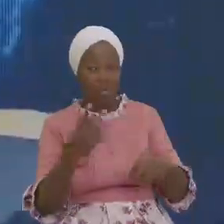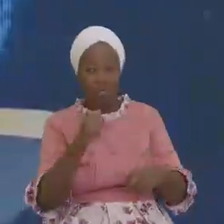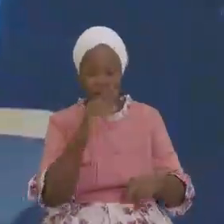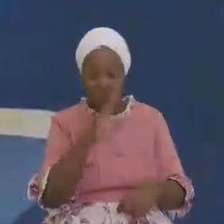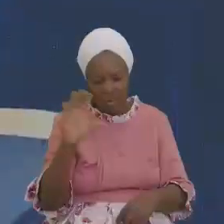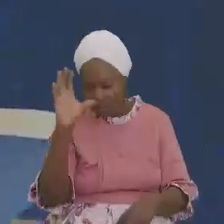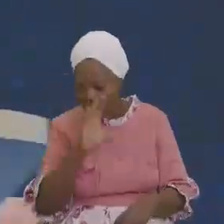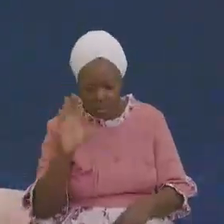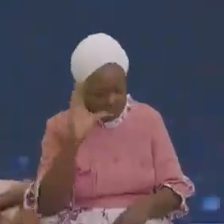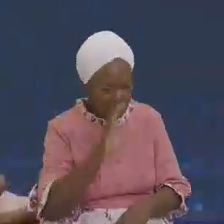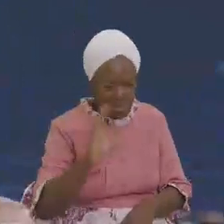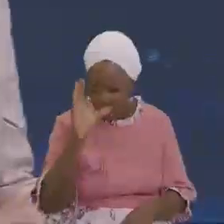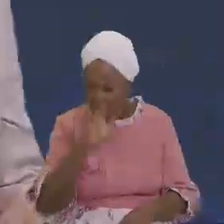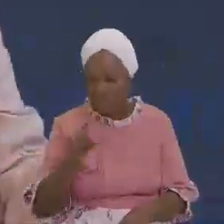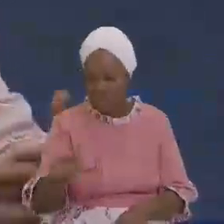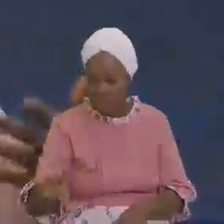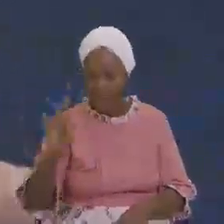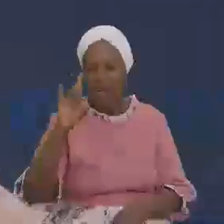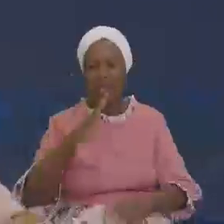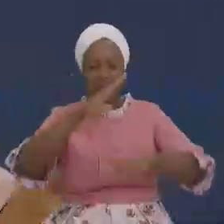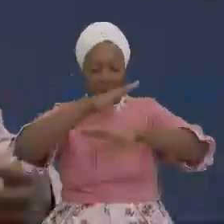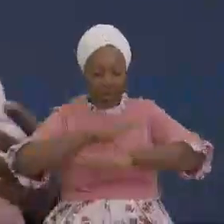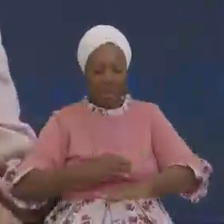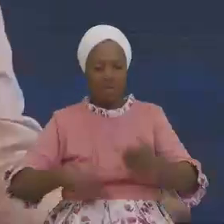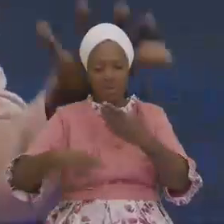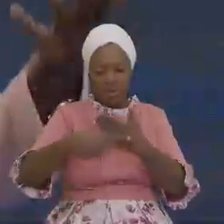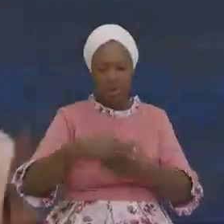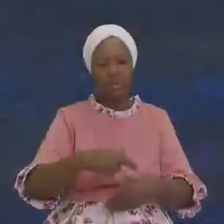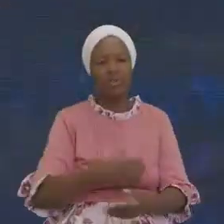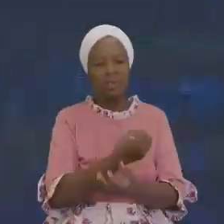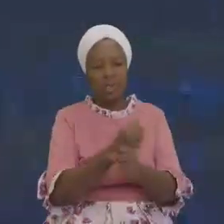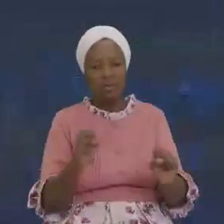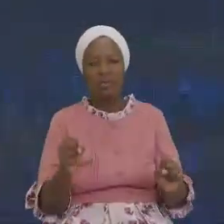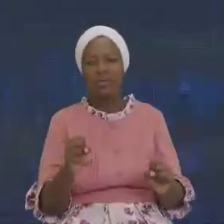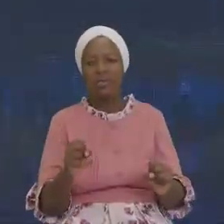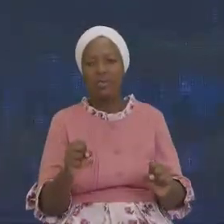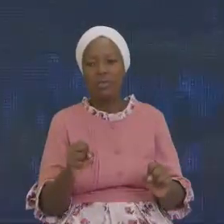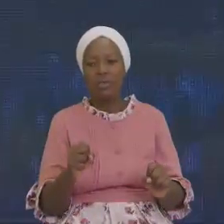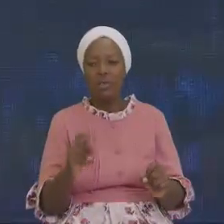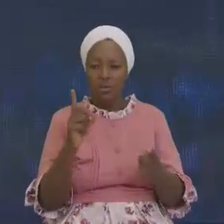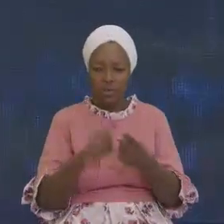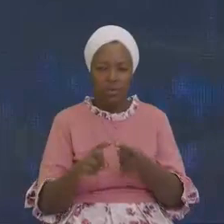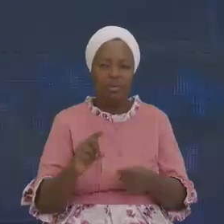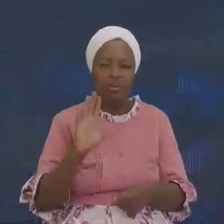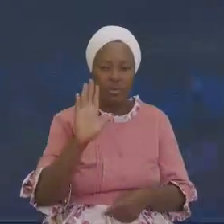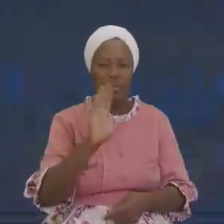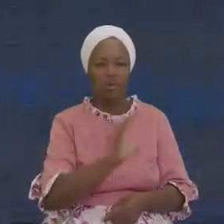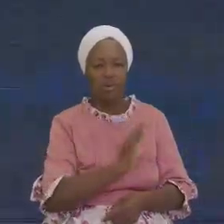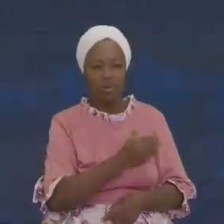and searching. You'll find rest, restoration, redemption unto your souls.